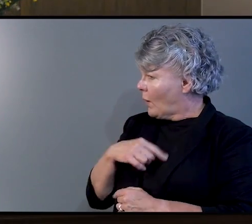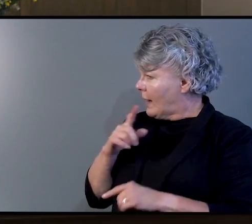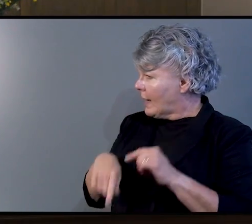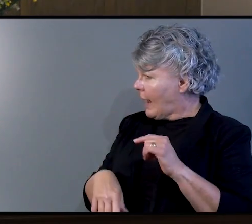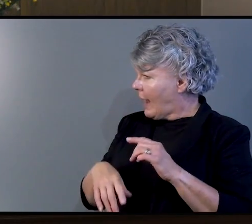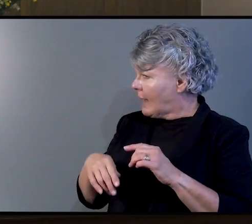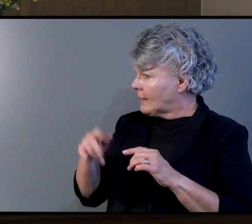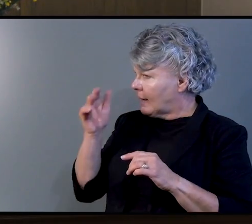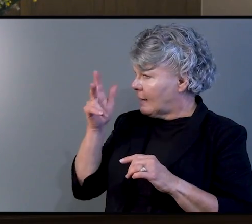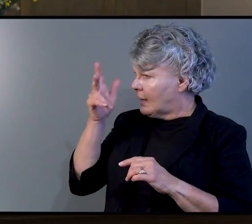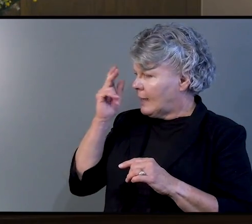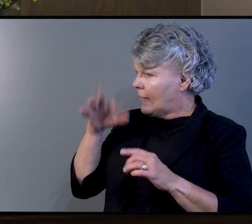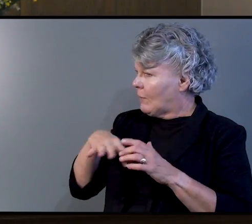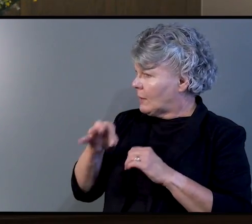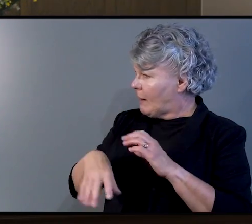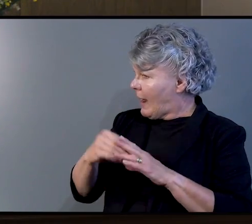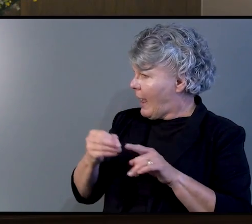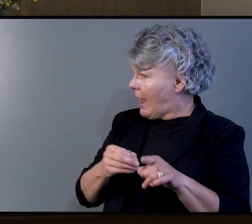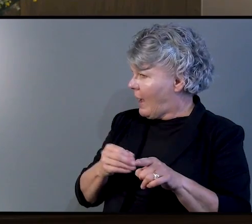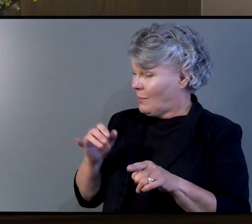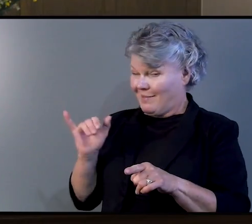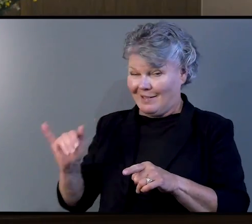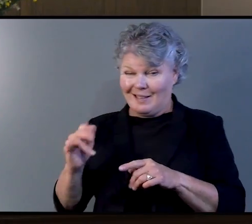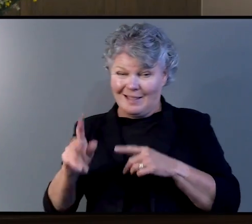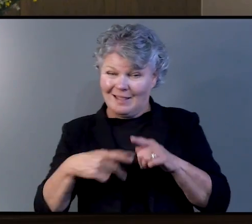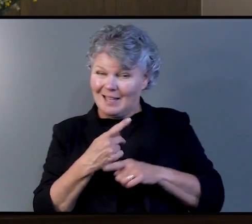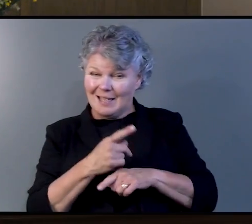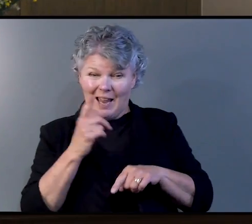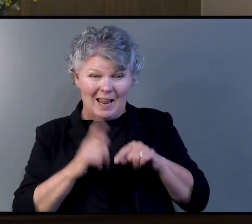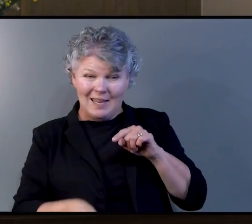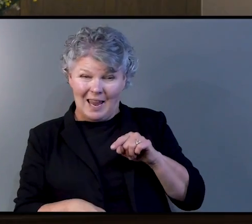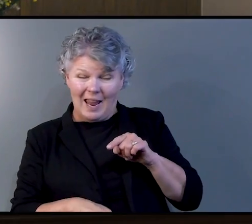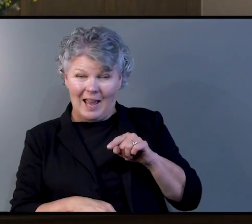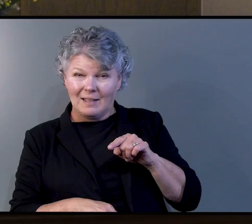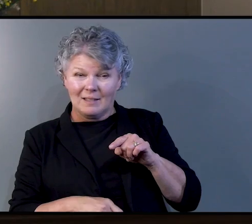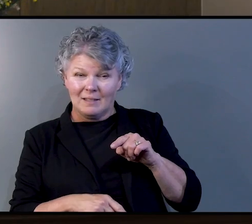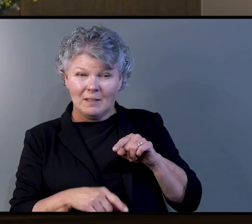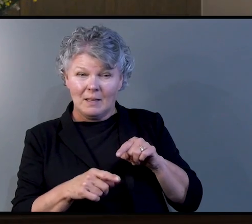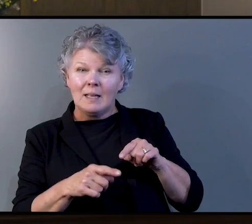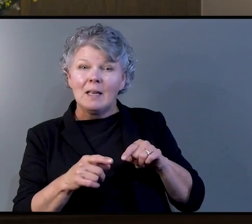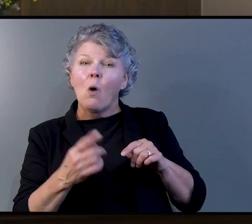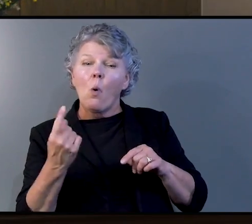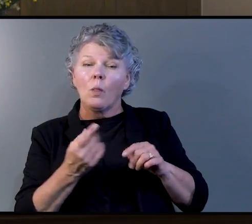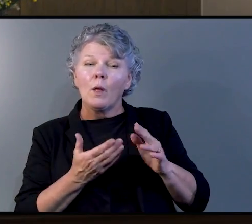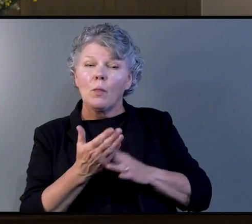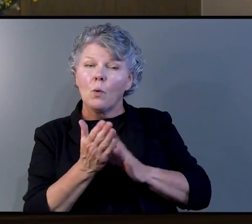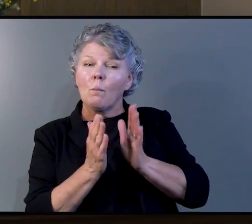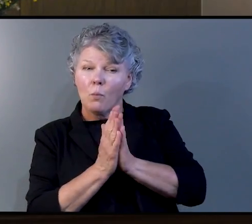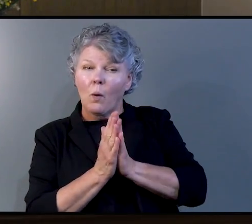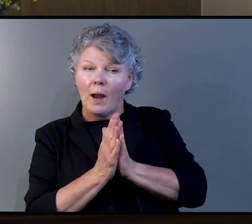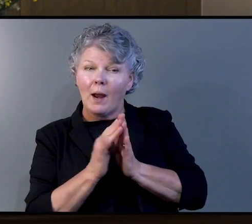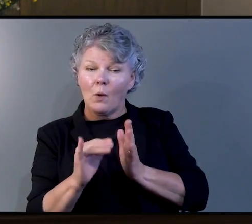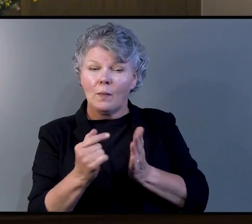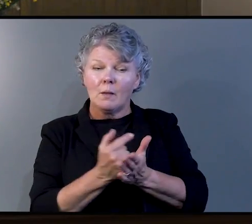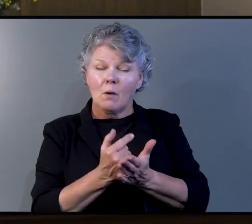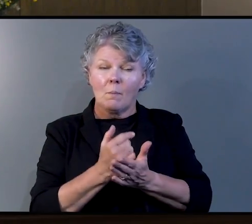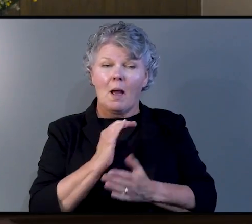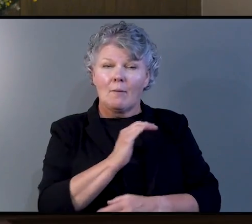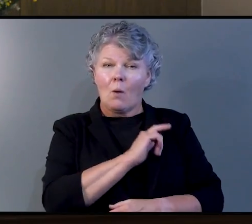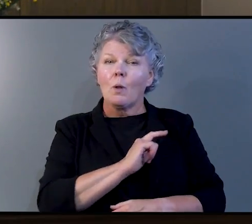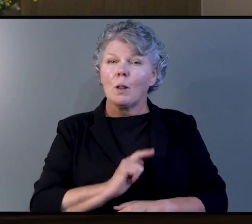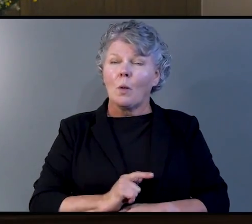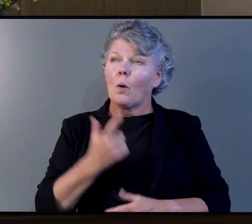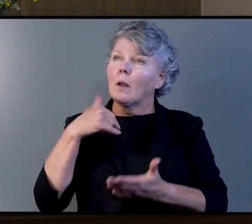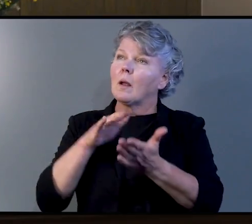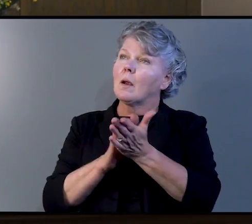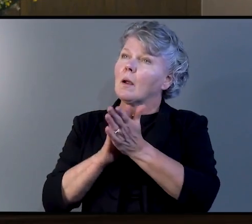out?" And he said to them, "This kind cannot be driven out by anything but prayer." This is the gospel of the Lord.